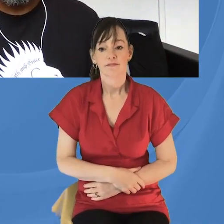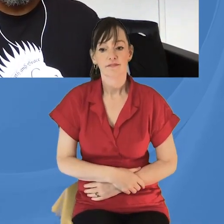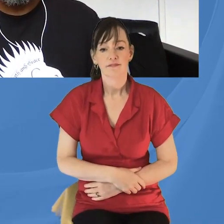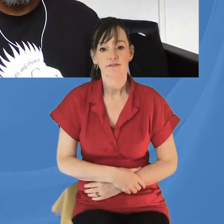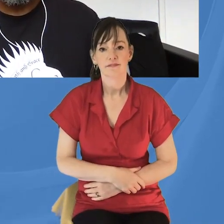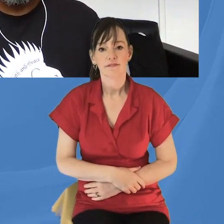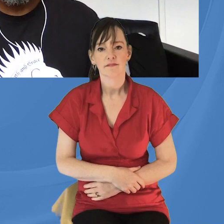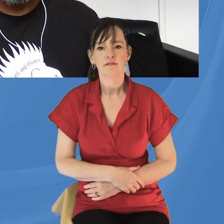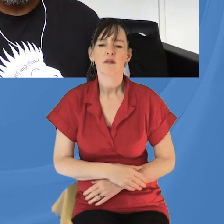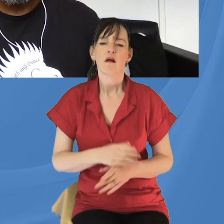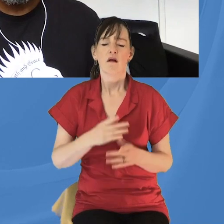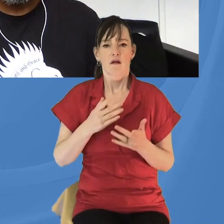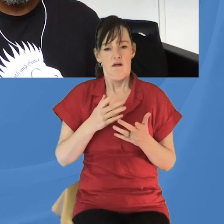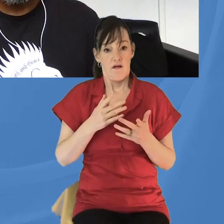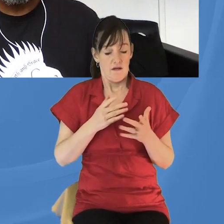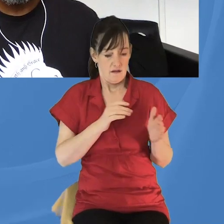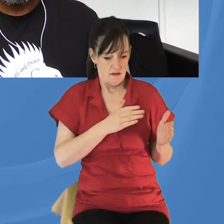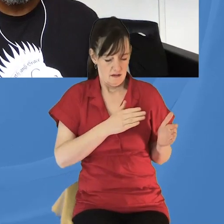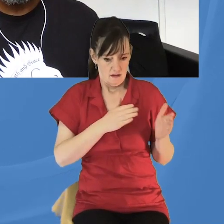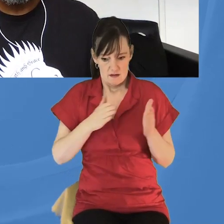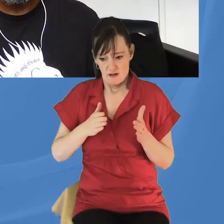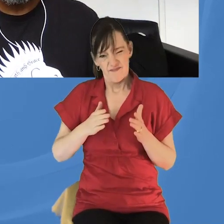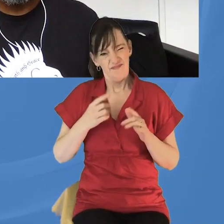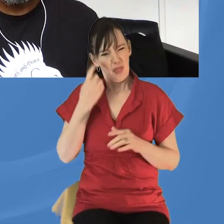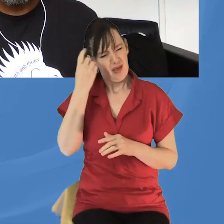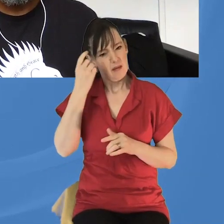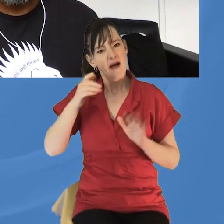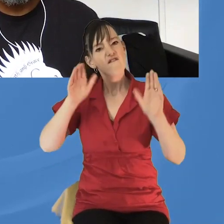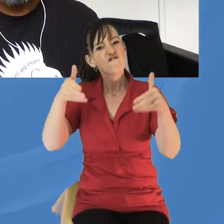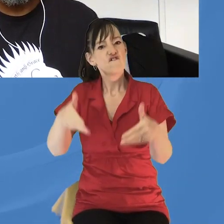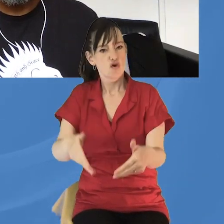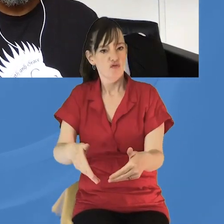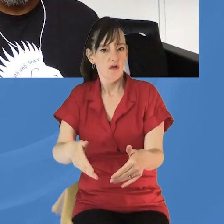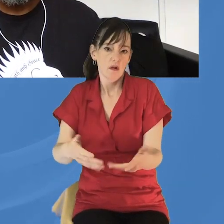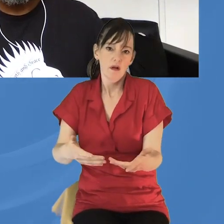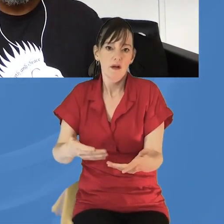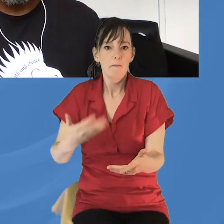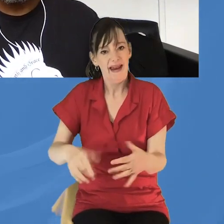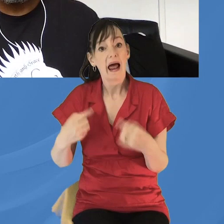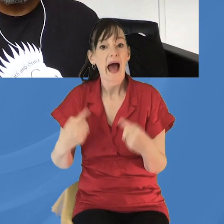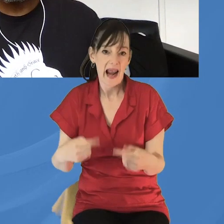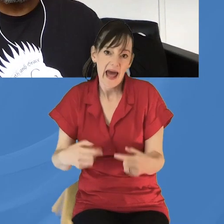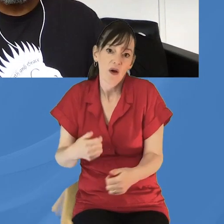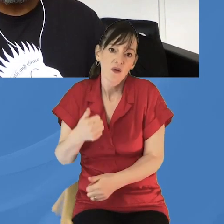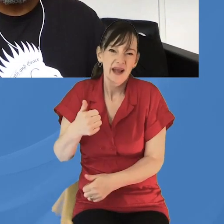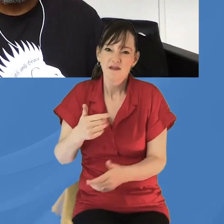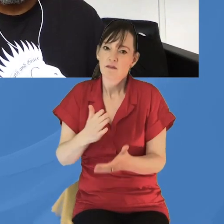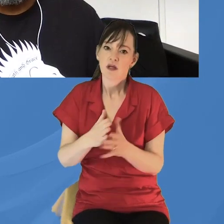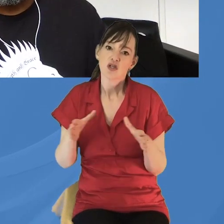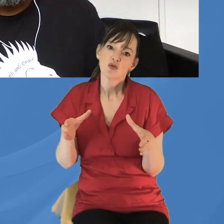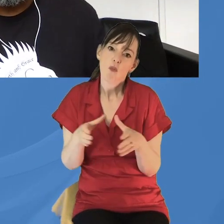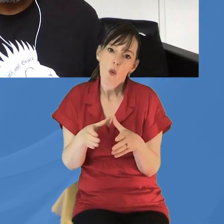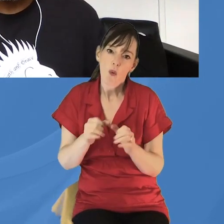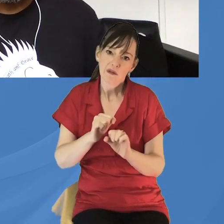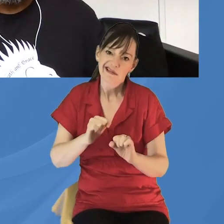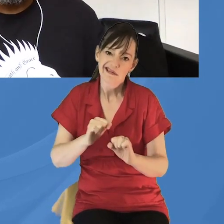Tell us a little bit about funerals, Ephraim, because so far we've been allowed to have funerals, of course, but they've had to be very small and they can be